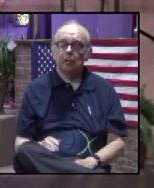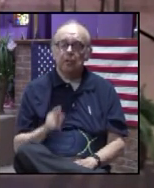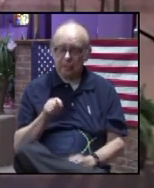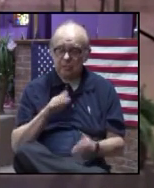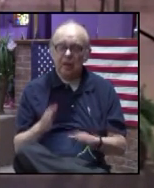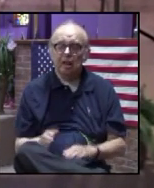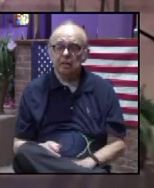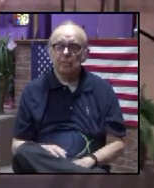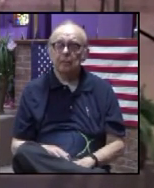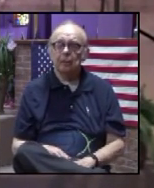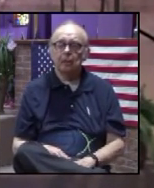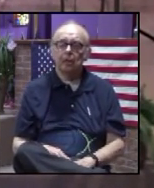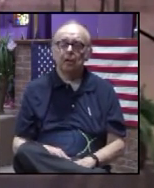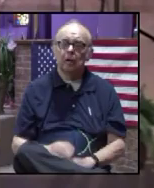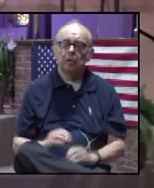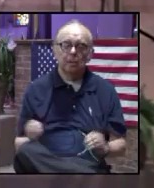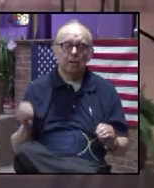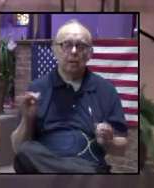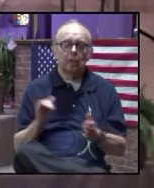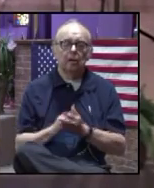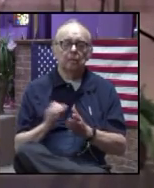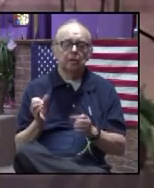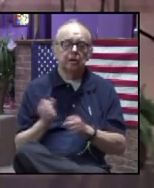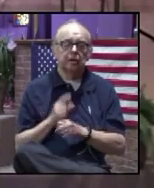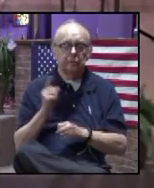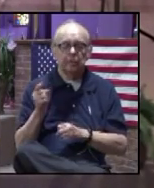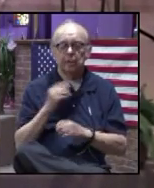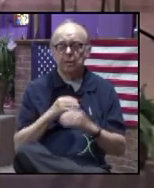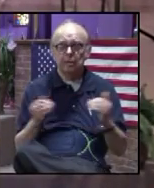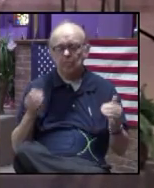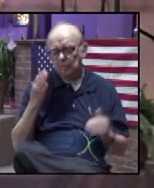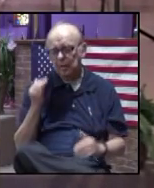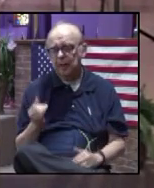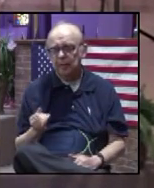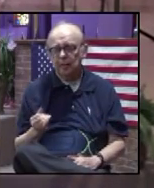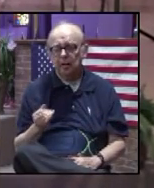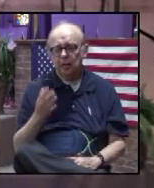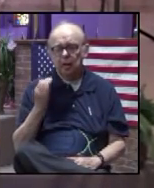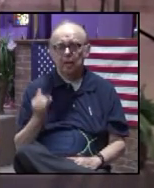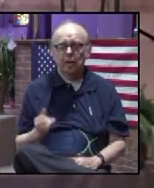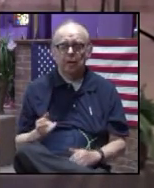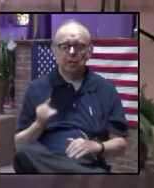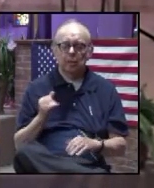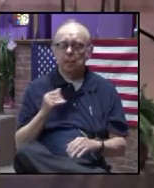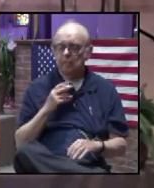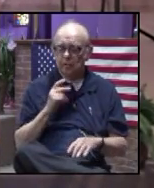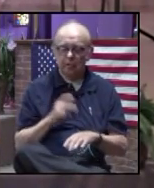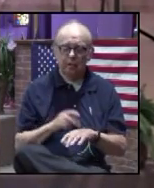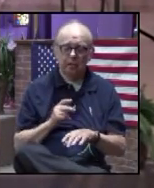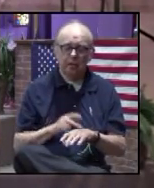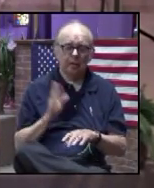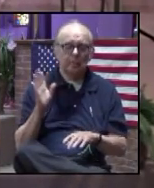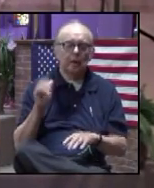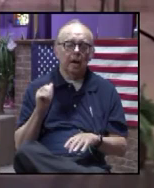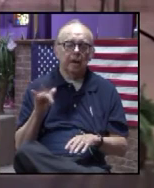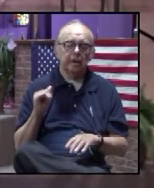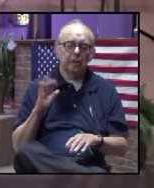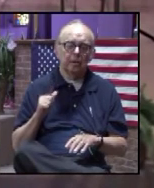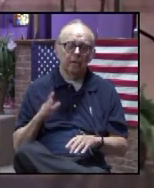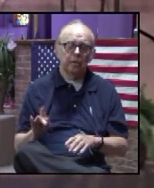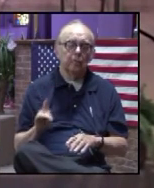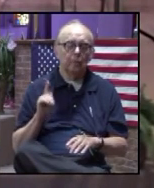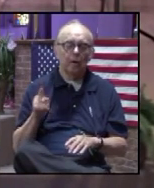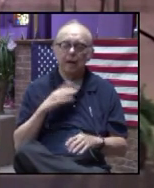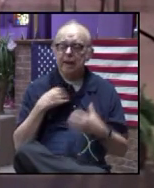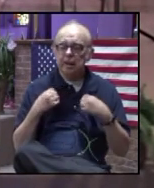dead. And none of that will get you there. Why? Because 1 Peter says, by his wounds you are